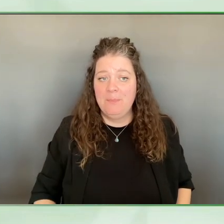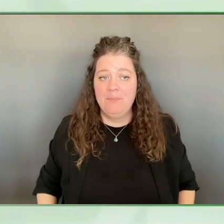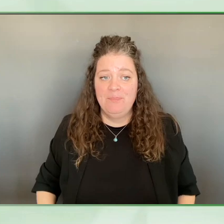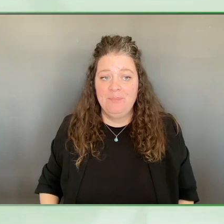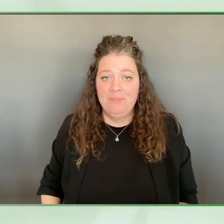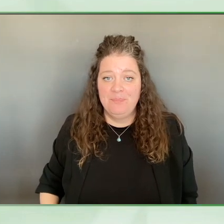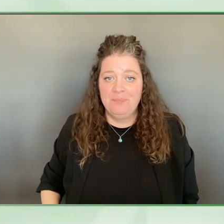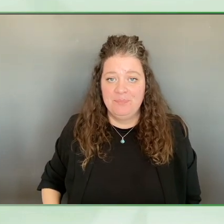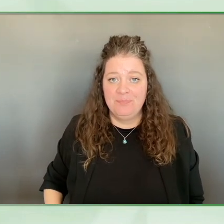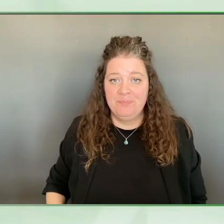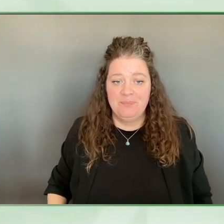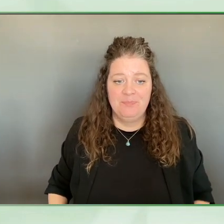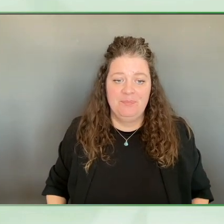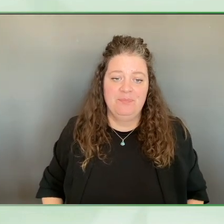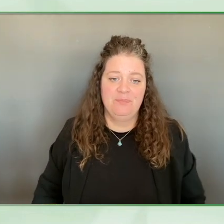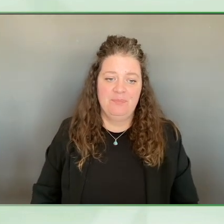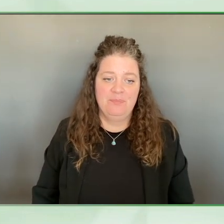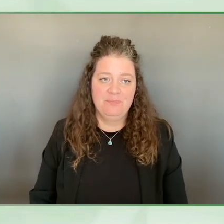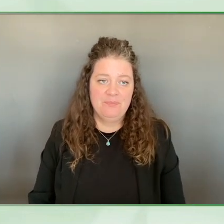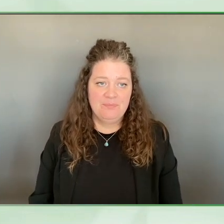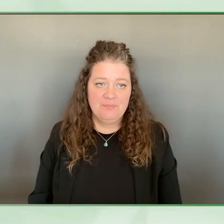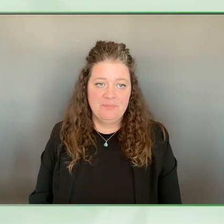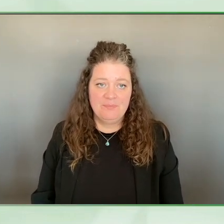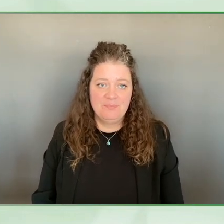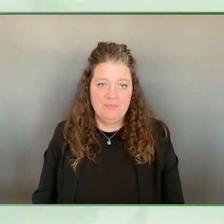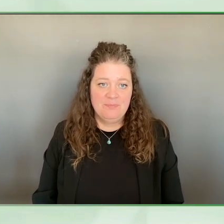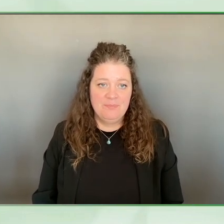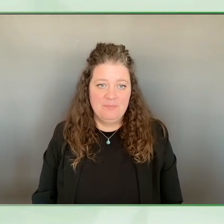I have something to quote, like,